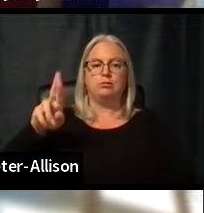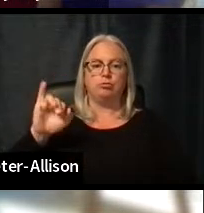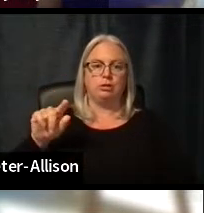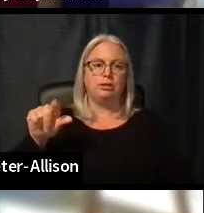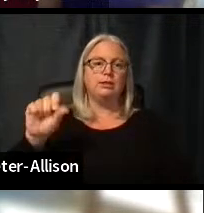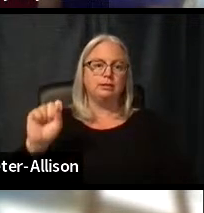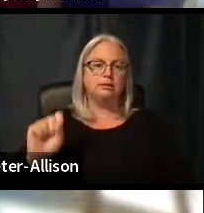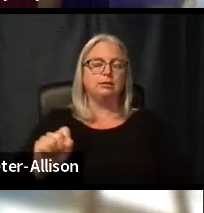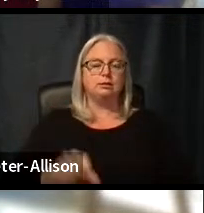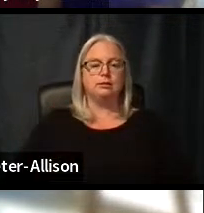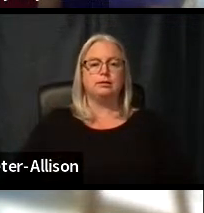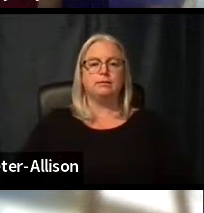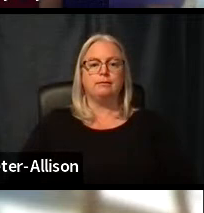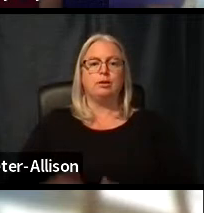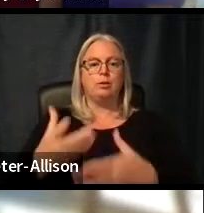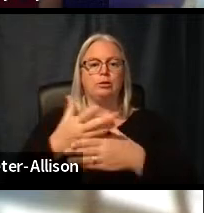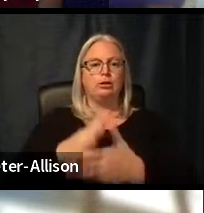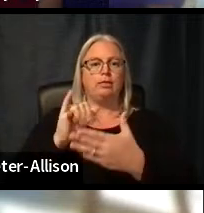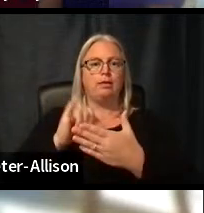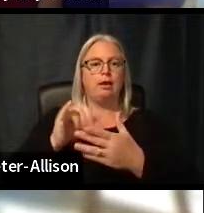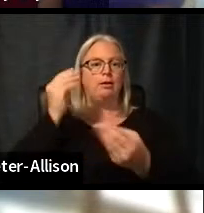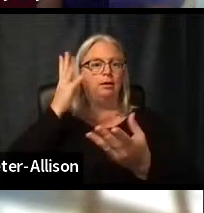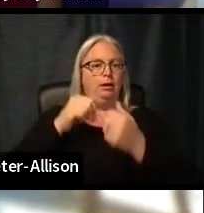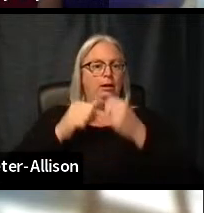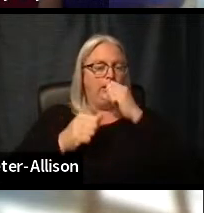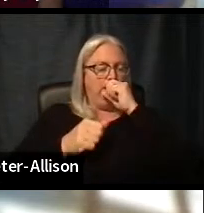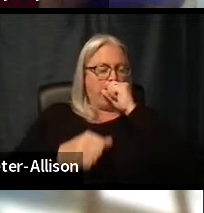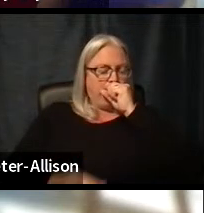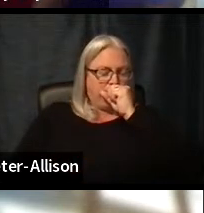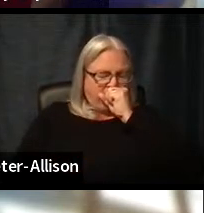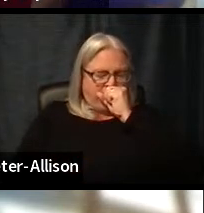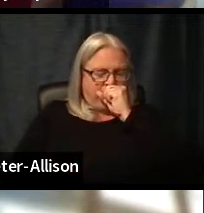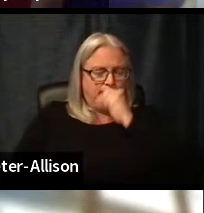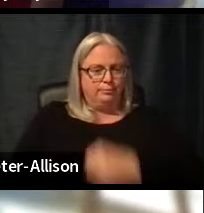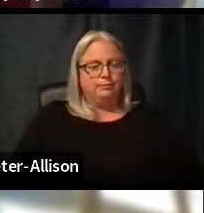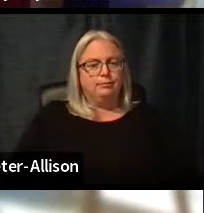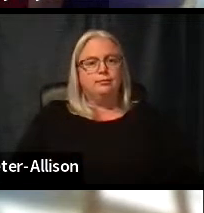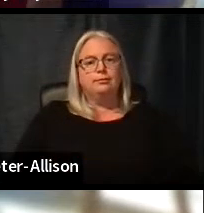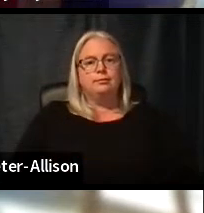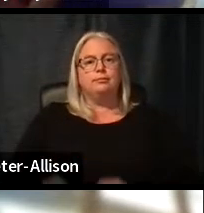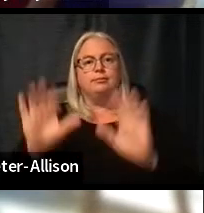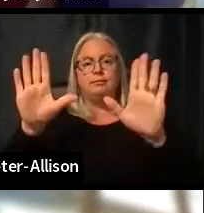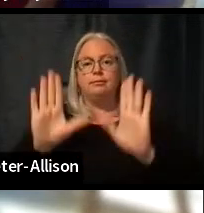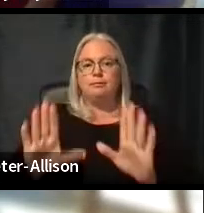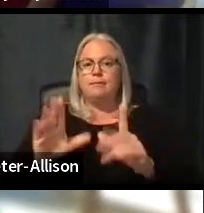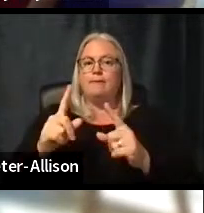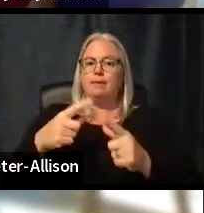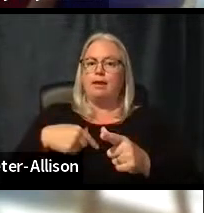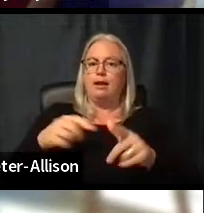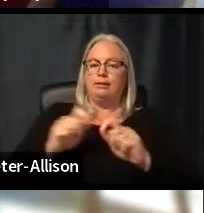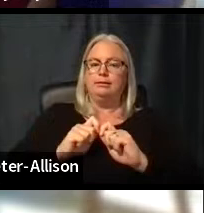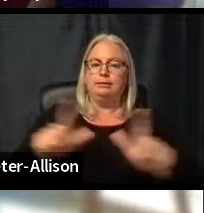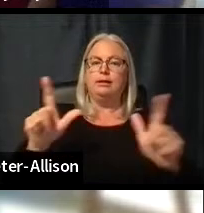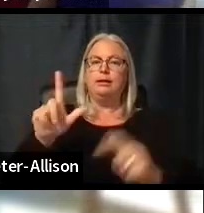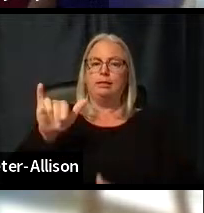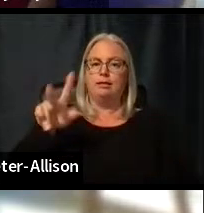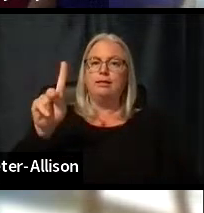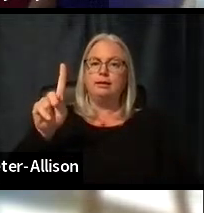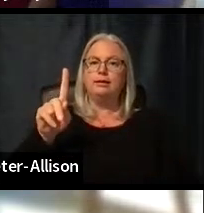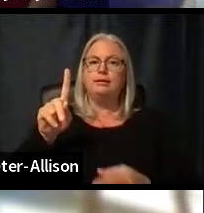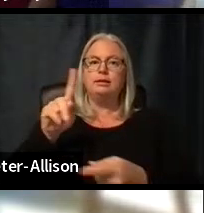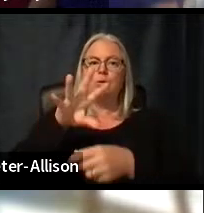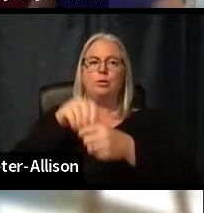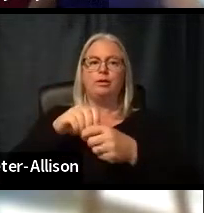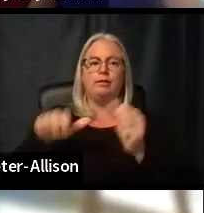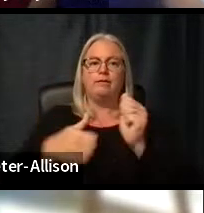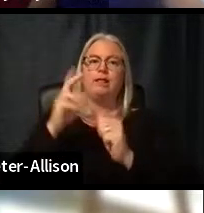So just wanted to share that tidbit of information. That's amazing. And I can send out the link to that within the